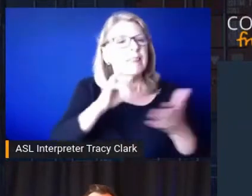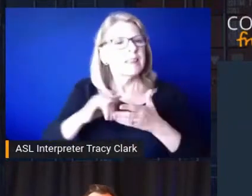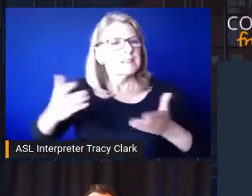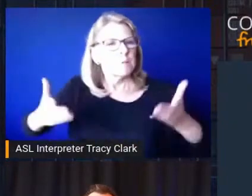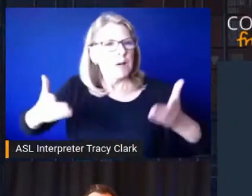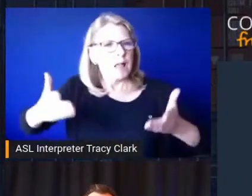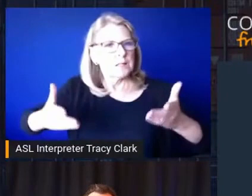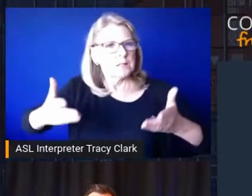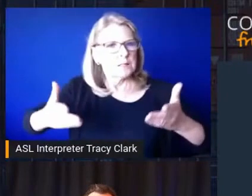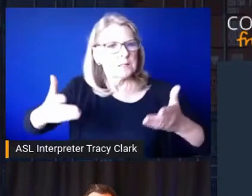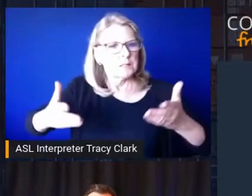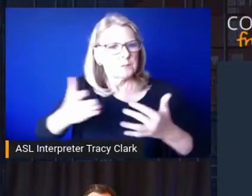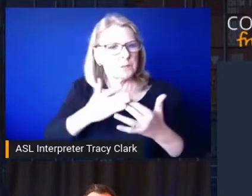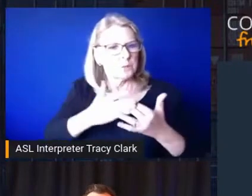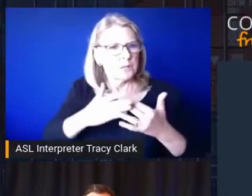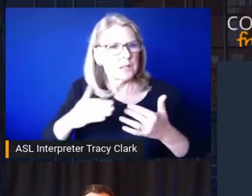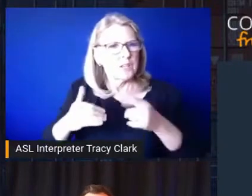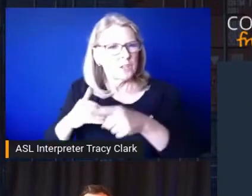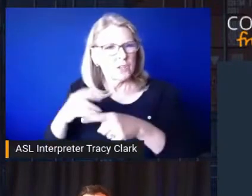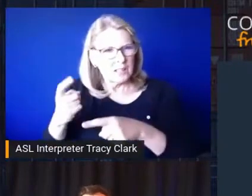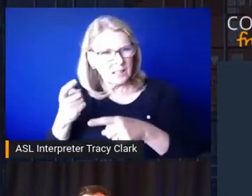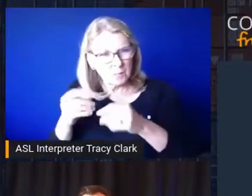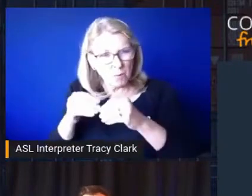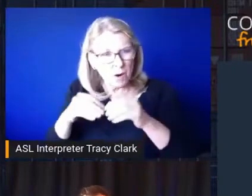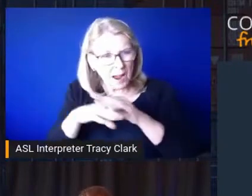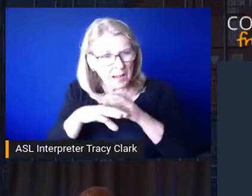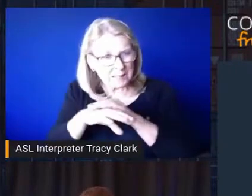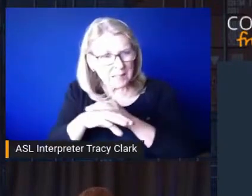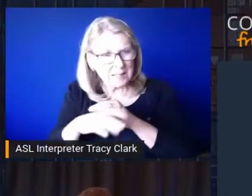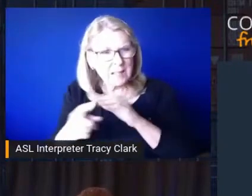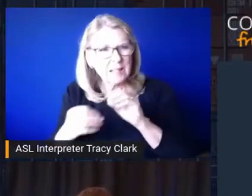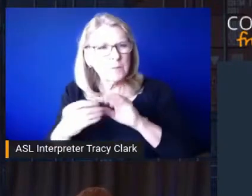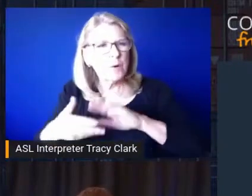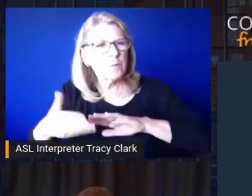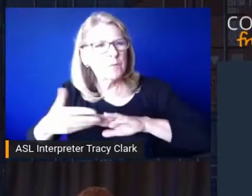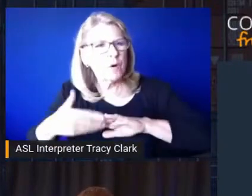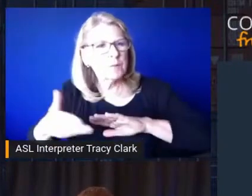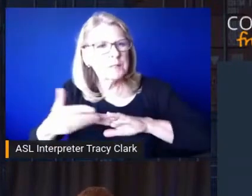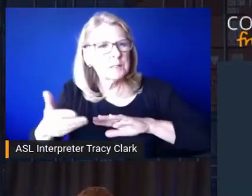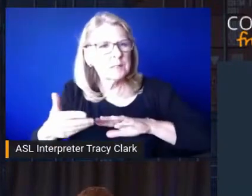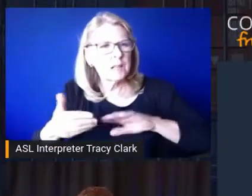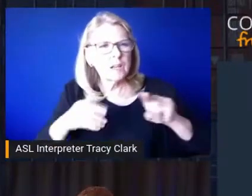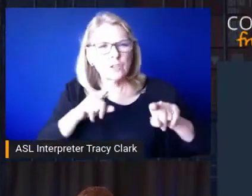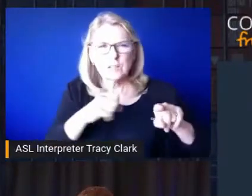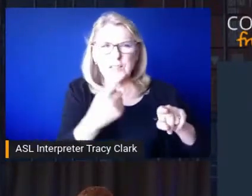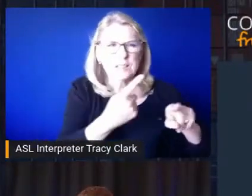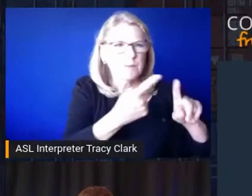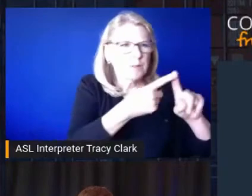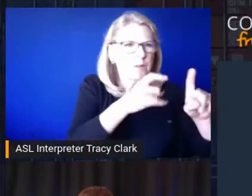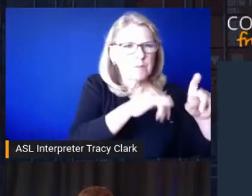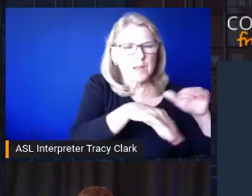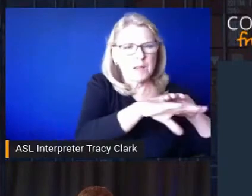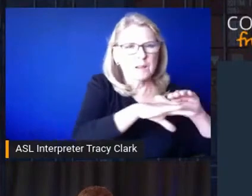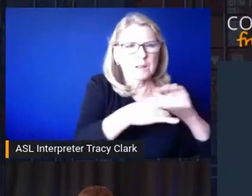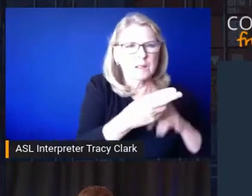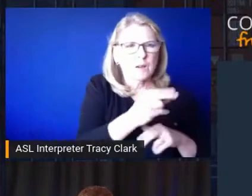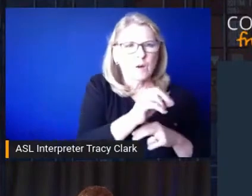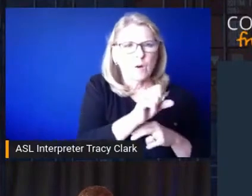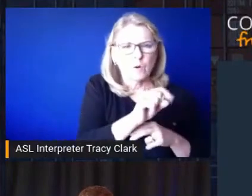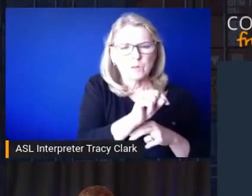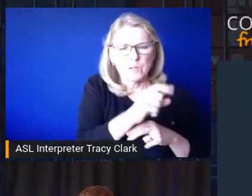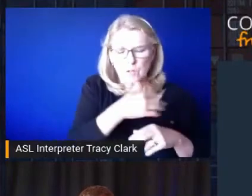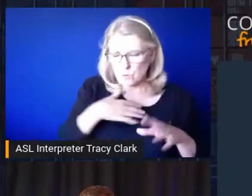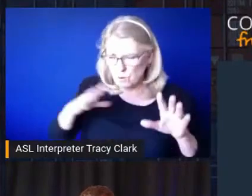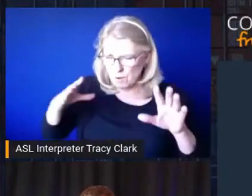little bit more access, you need a little bit more performance, or you need something off that underlying host, you have that flexibility to have that while reducing some of